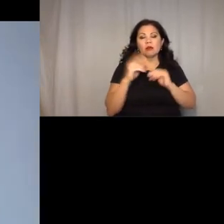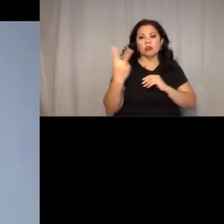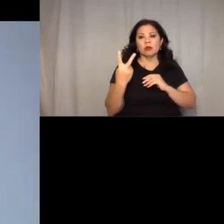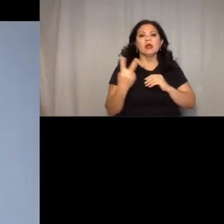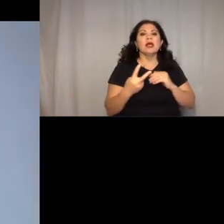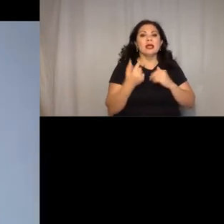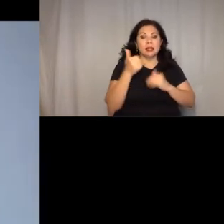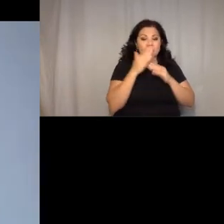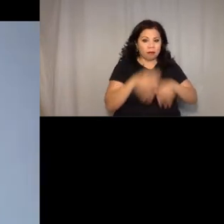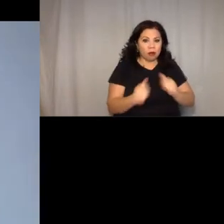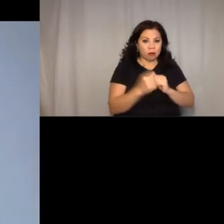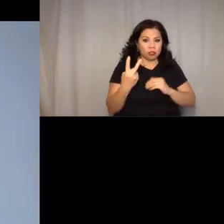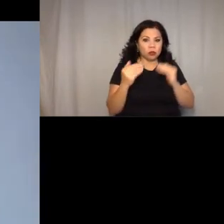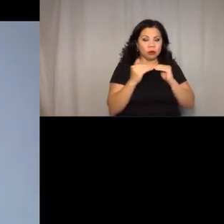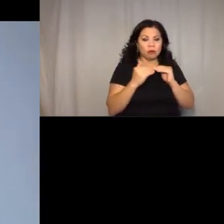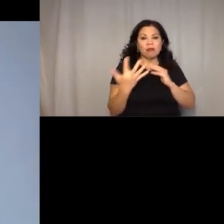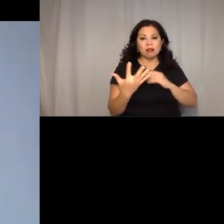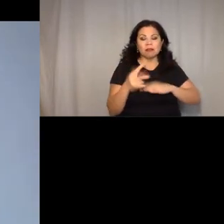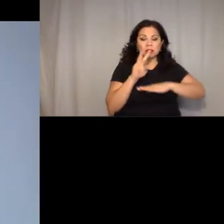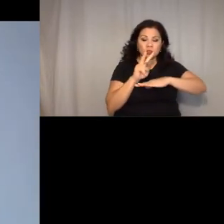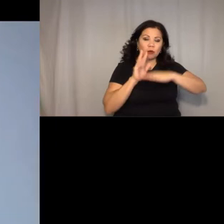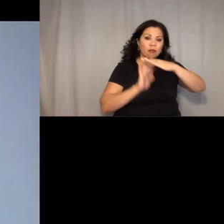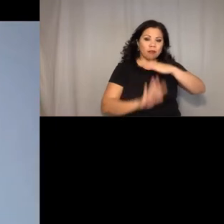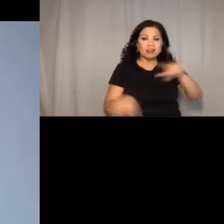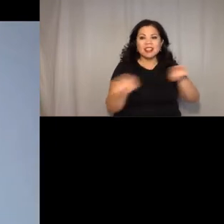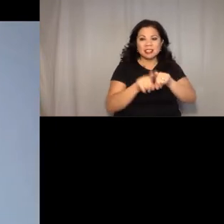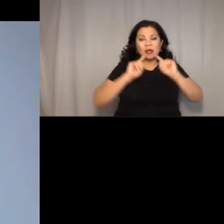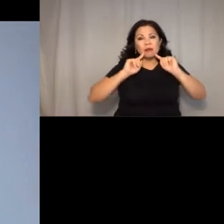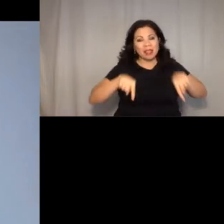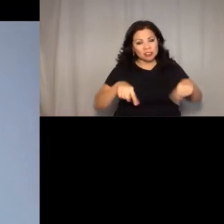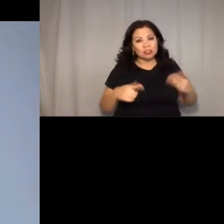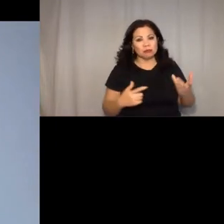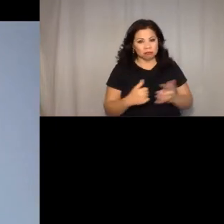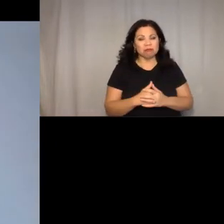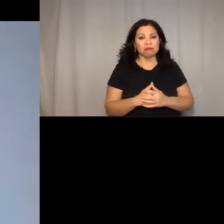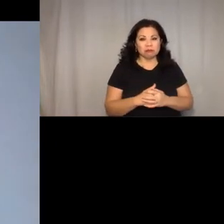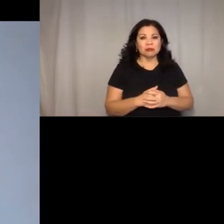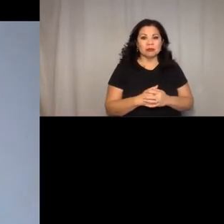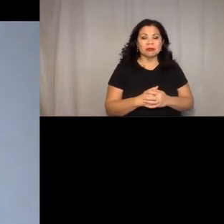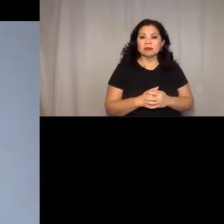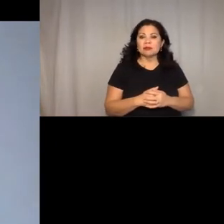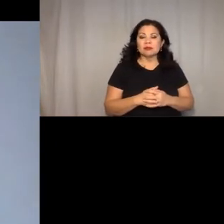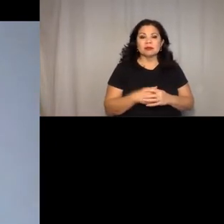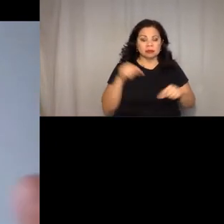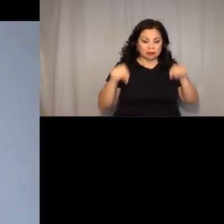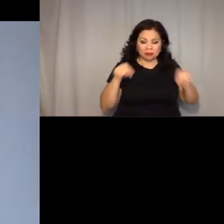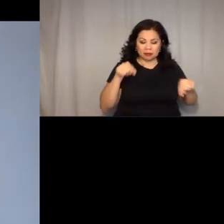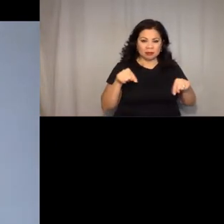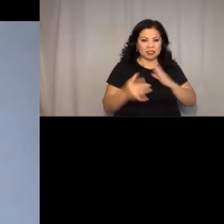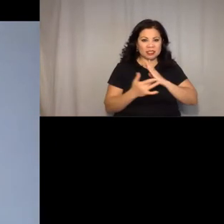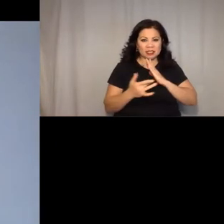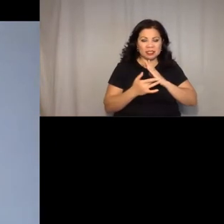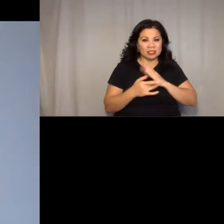divided by 2 is 5. I get the same answer. Okay, so it doesn't matter which strategy